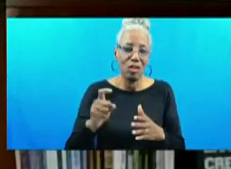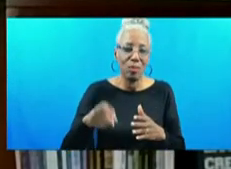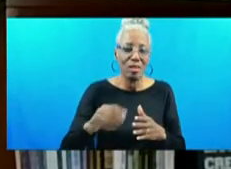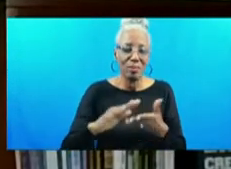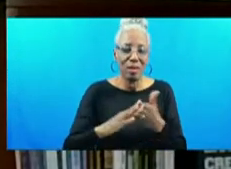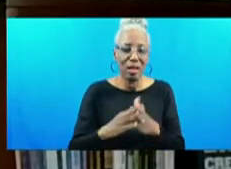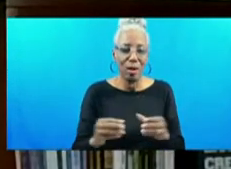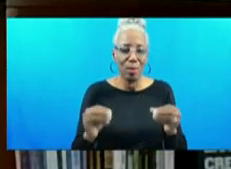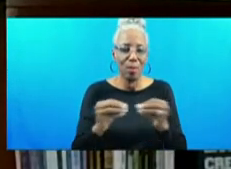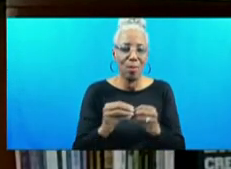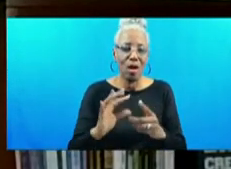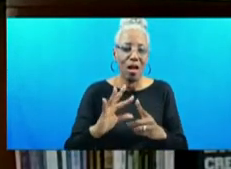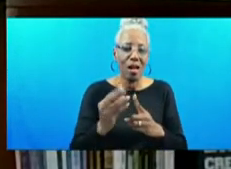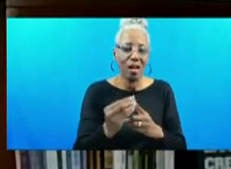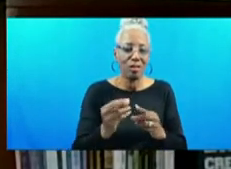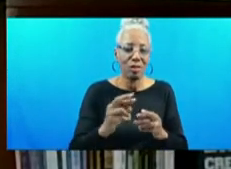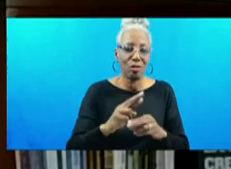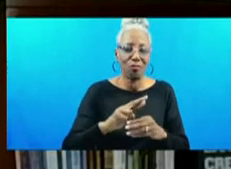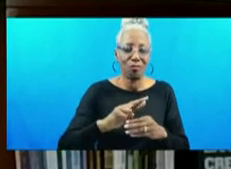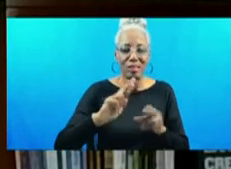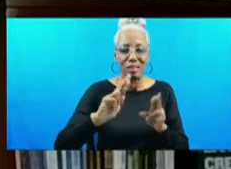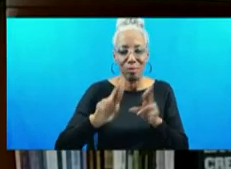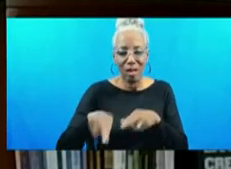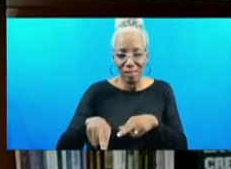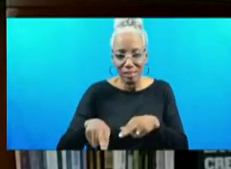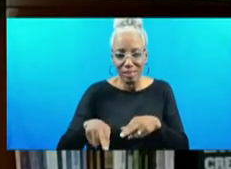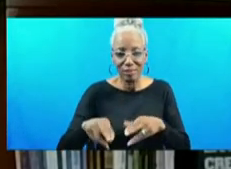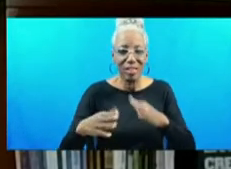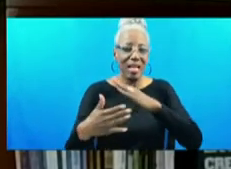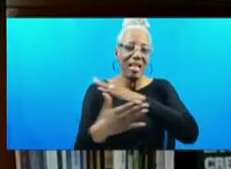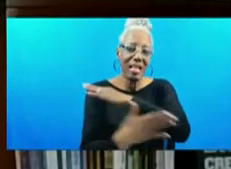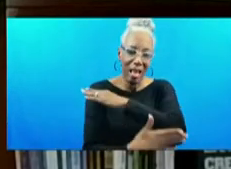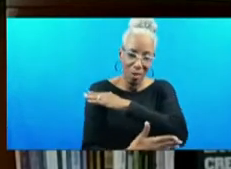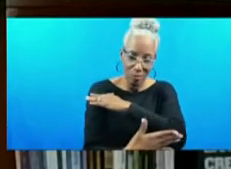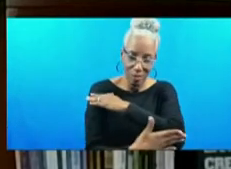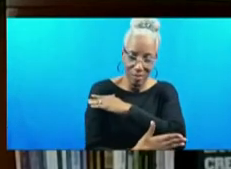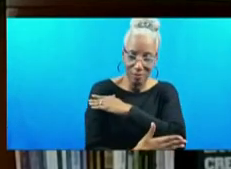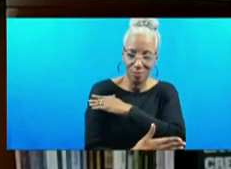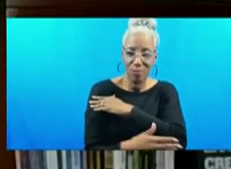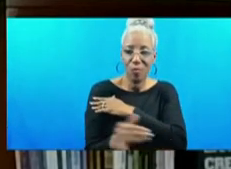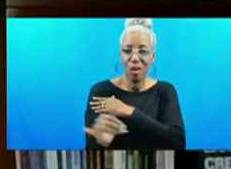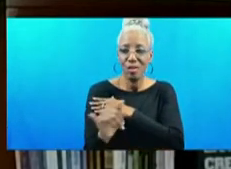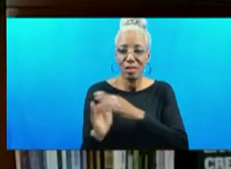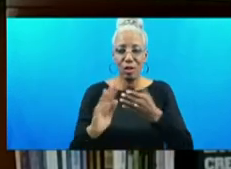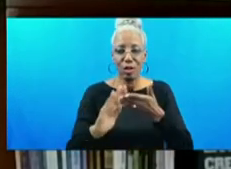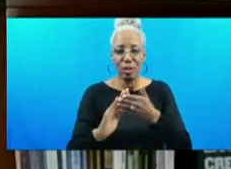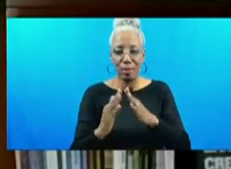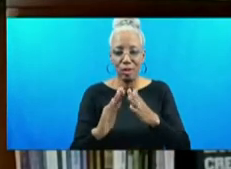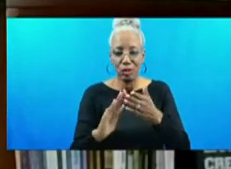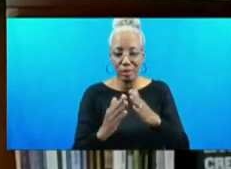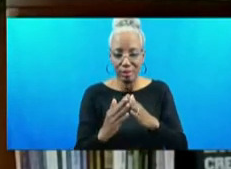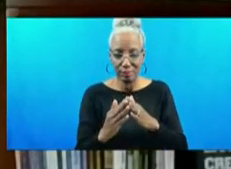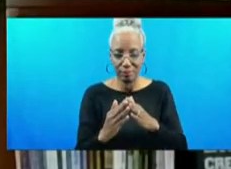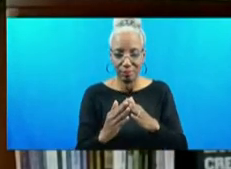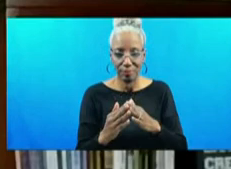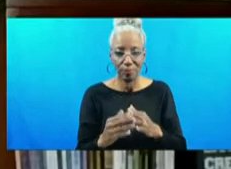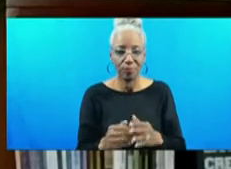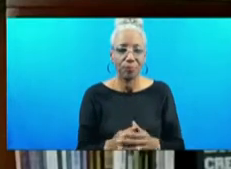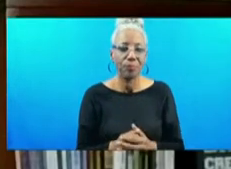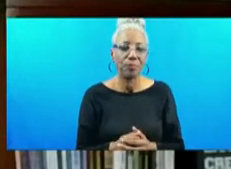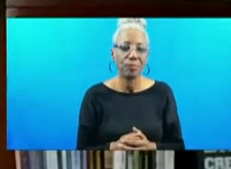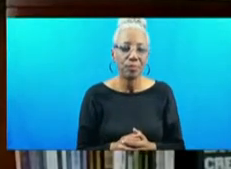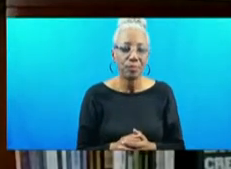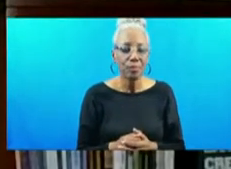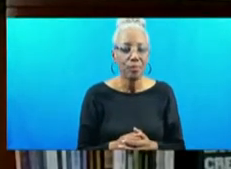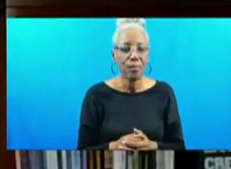have to become a more culturally responsive community. And I elevate that because the school system is a